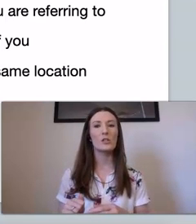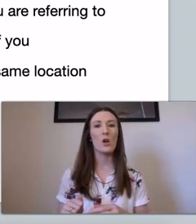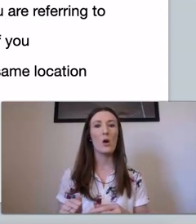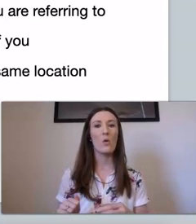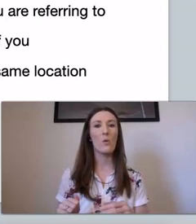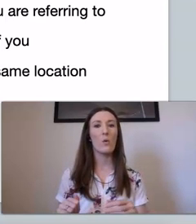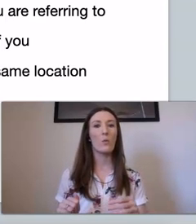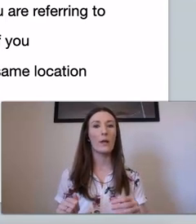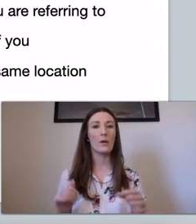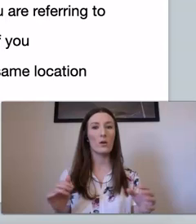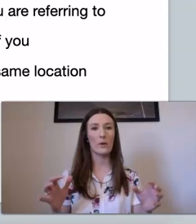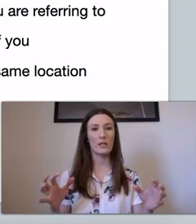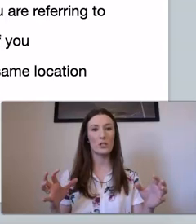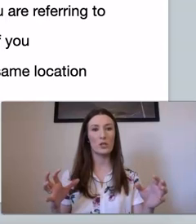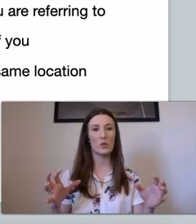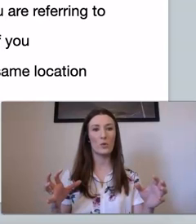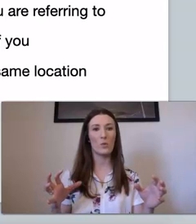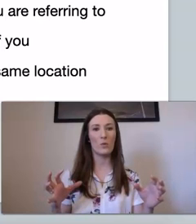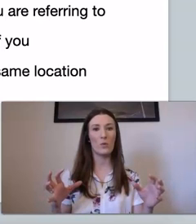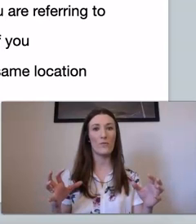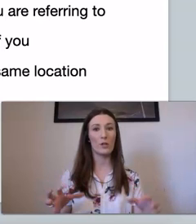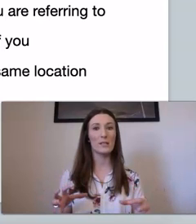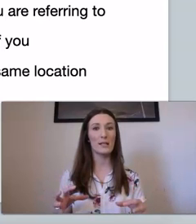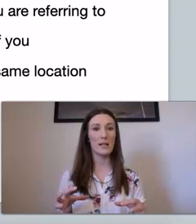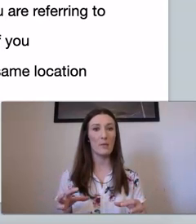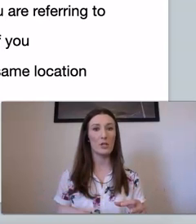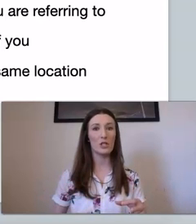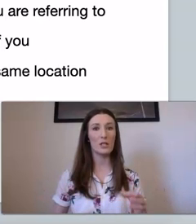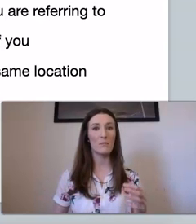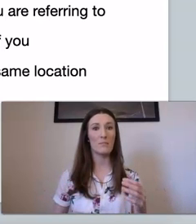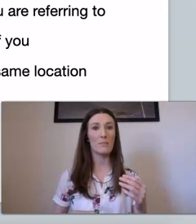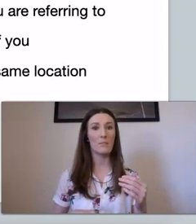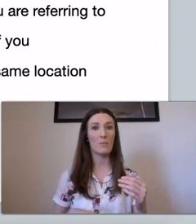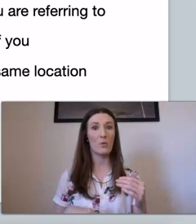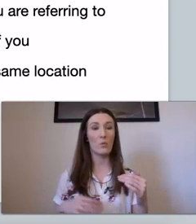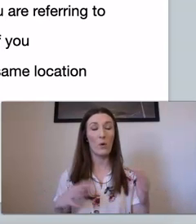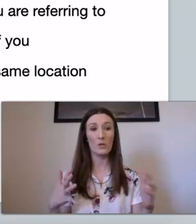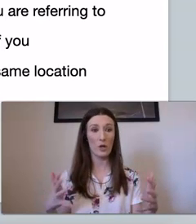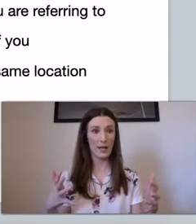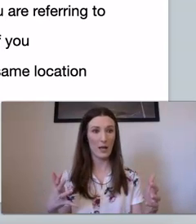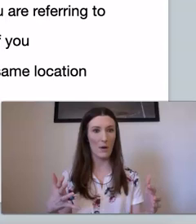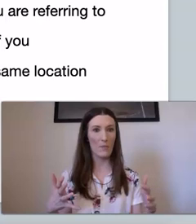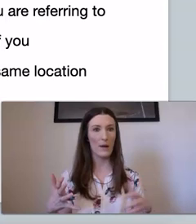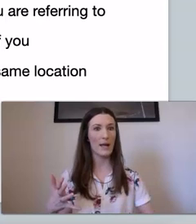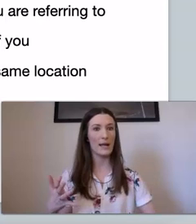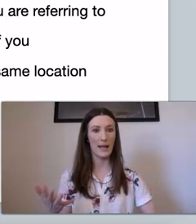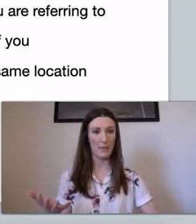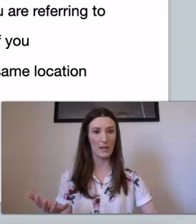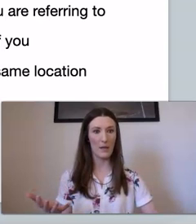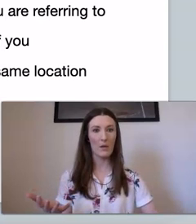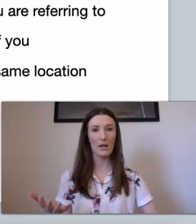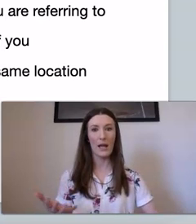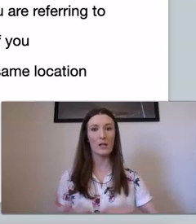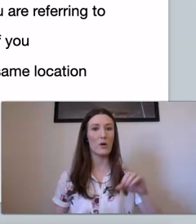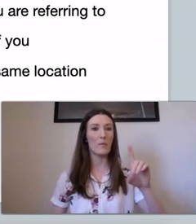okay? So we are going to first establish what we're talking about by